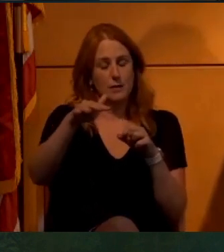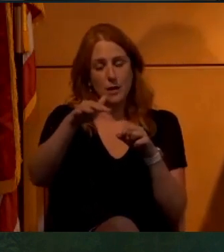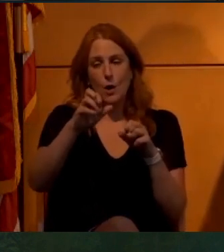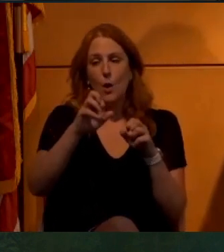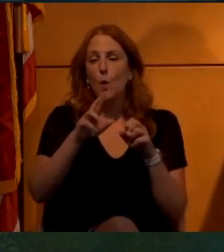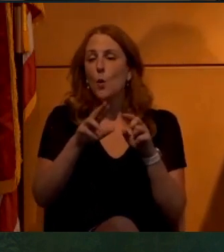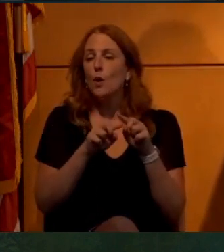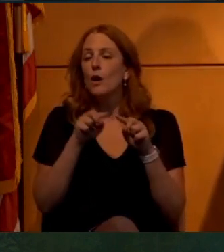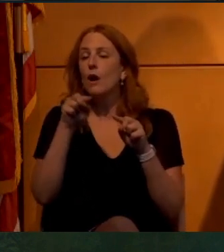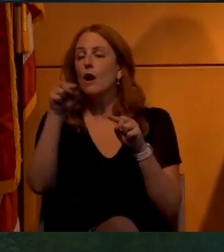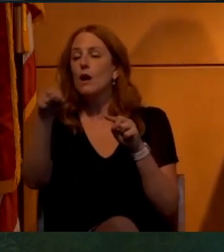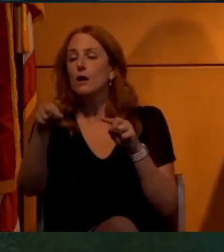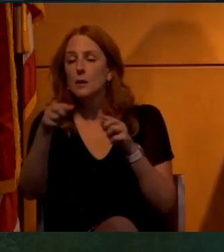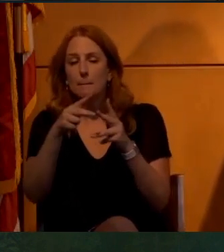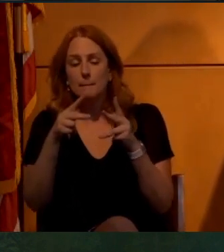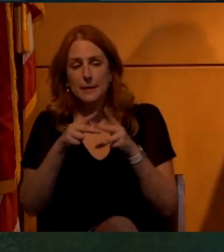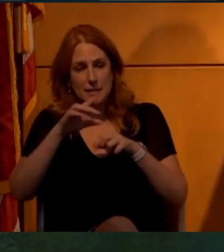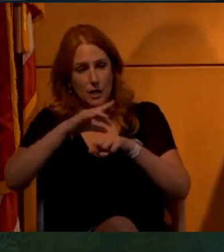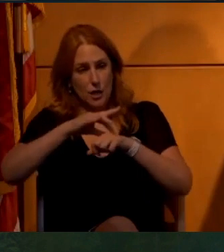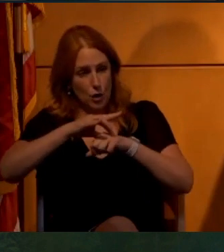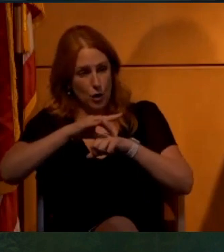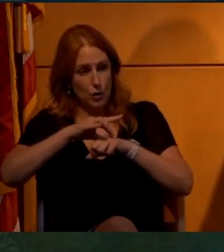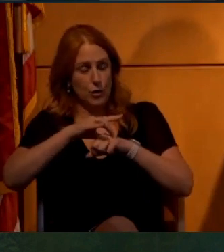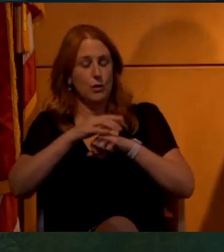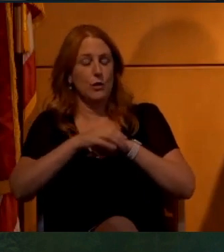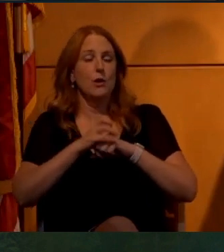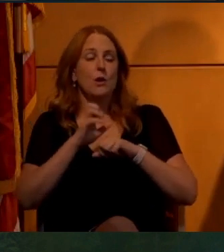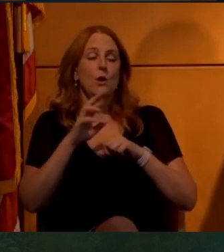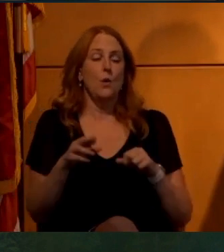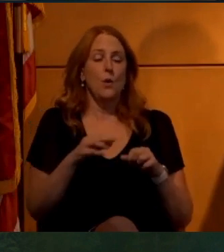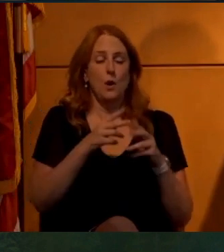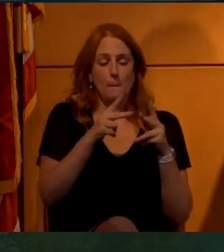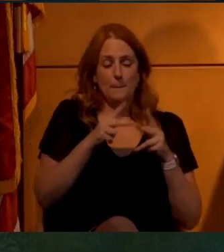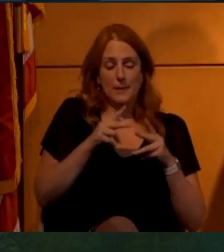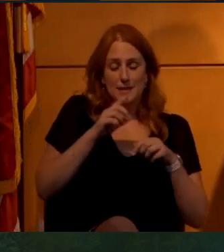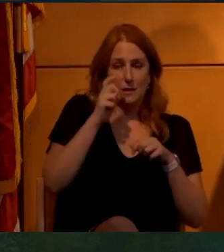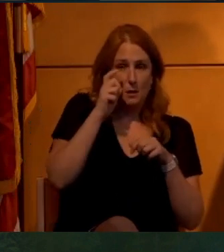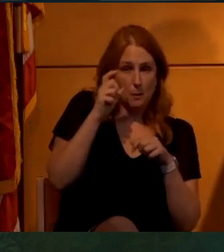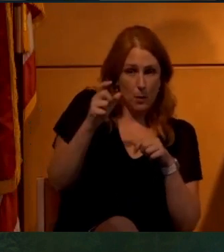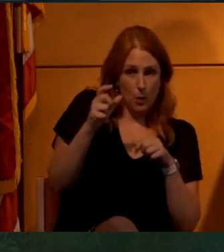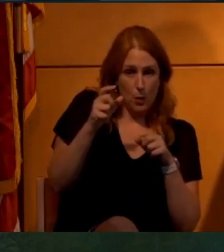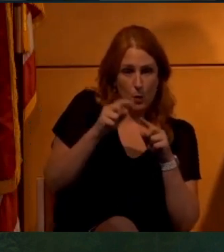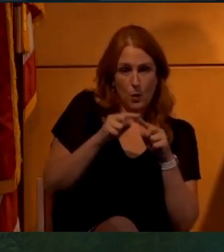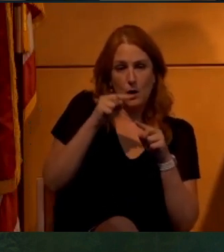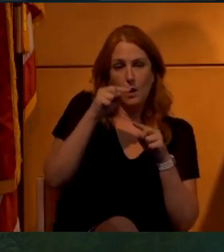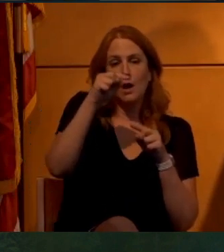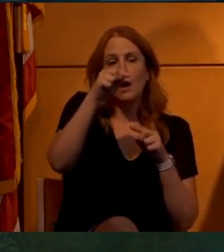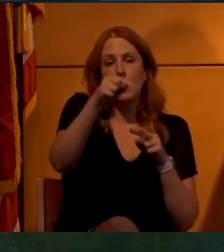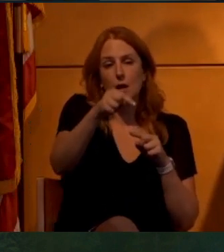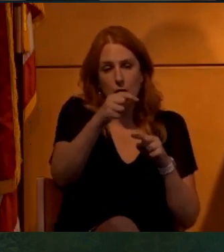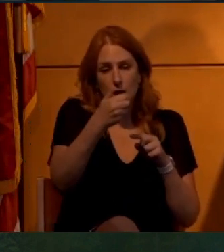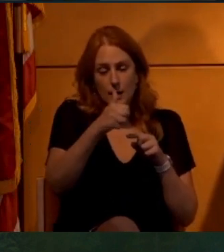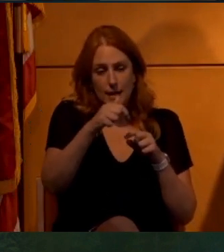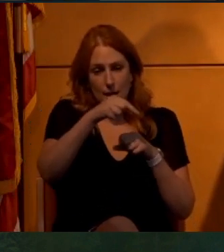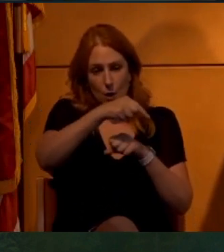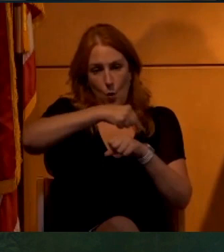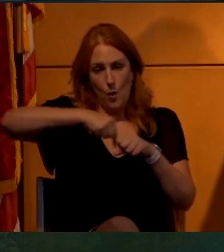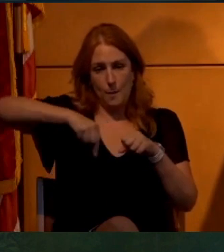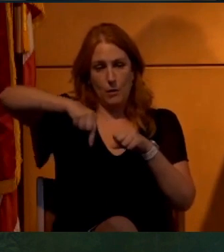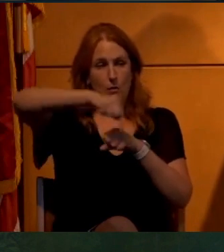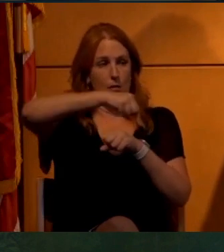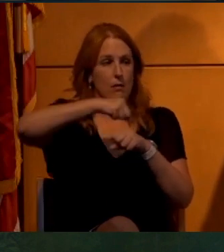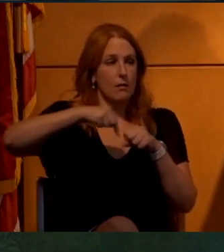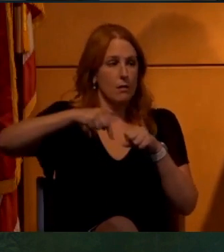Earth, or a location on the moon and an orbital relay asset, or between any two spacecraft in orbit around the